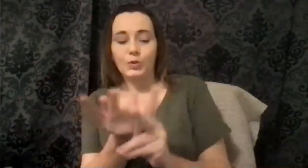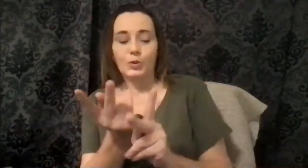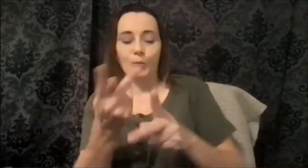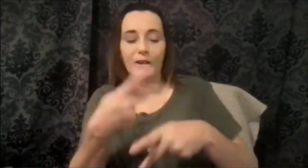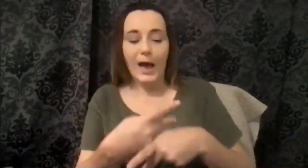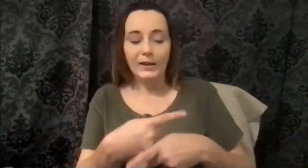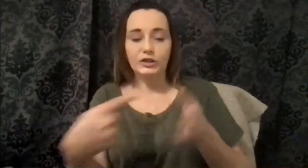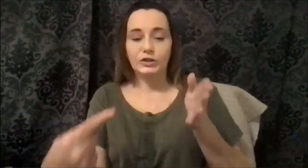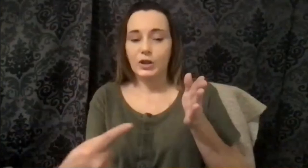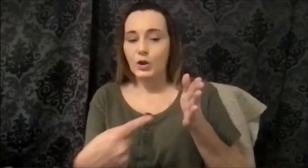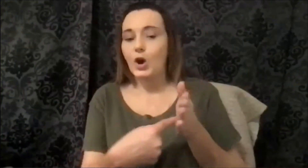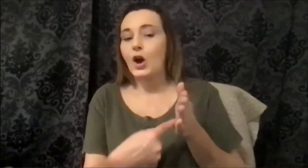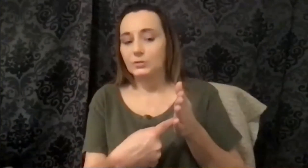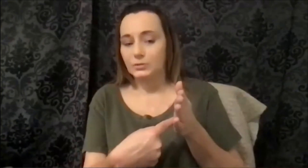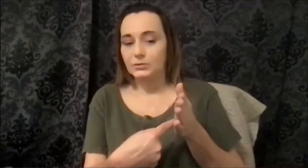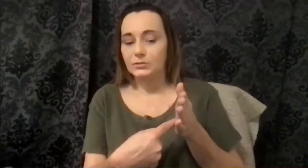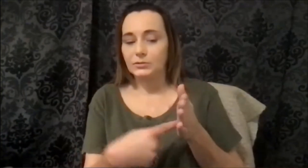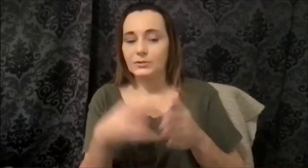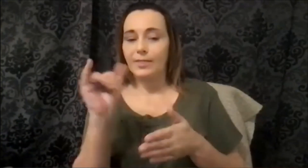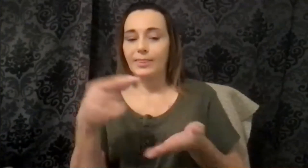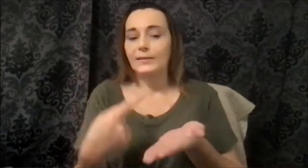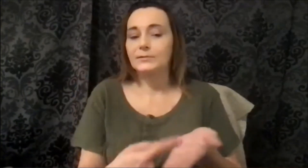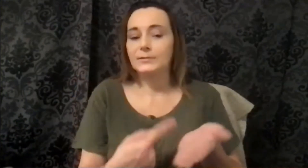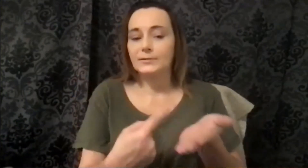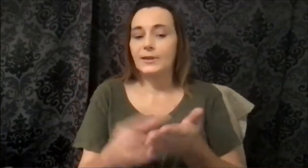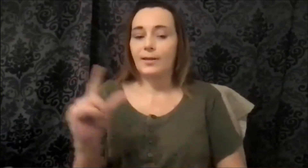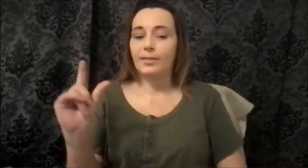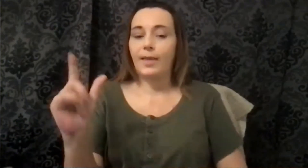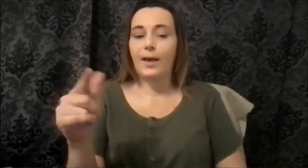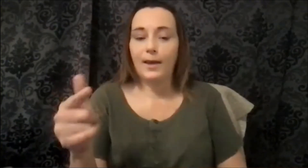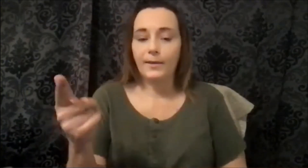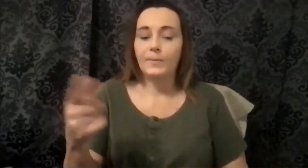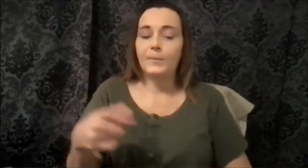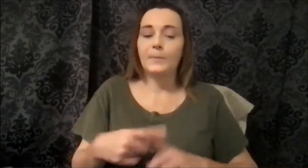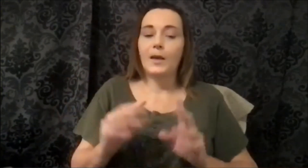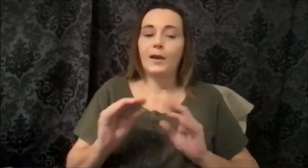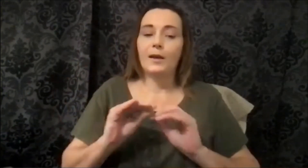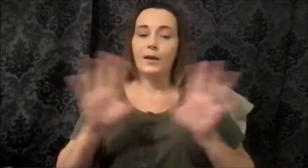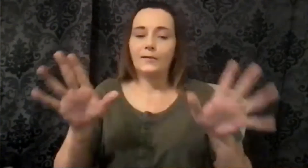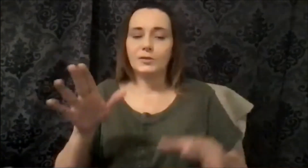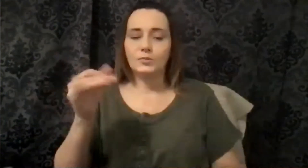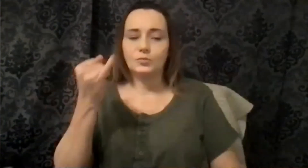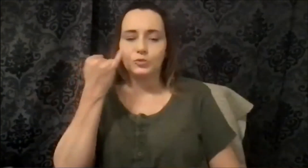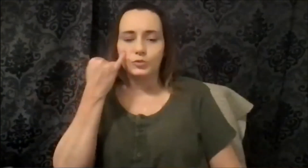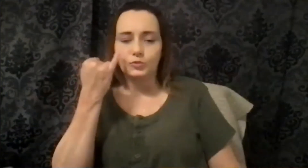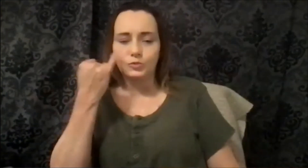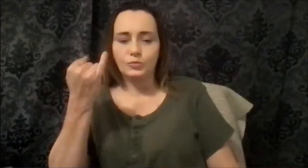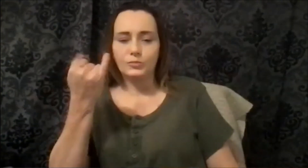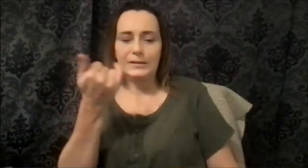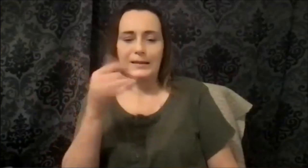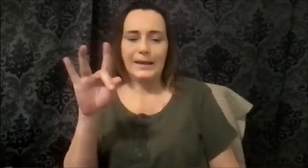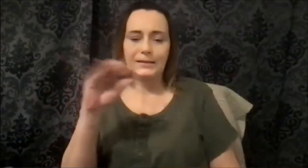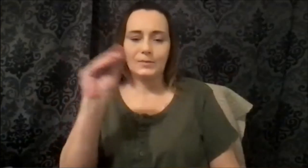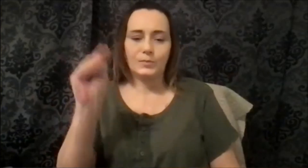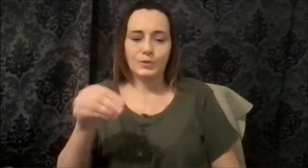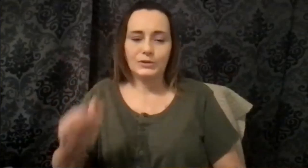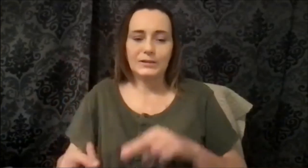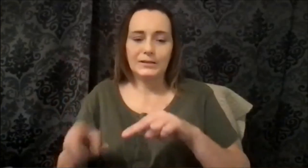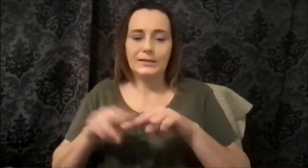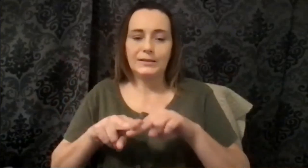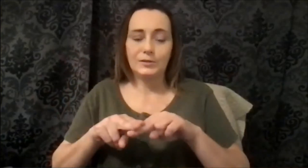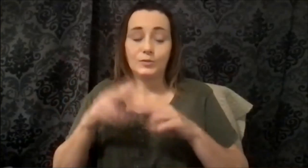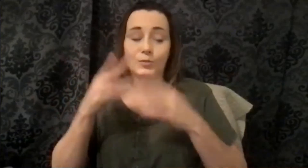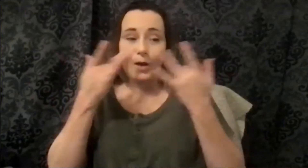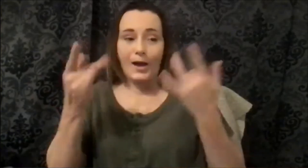and costs, that's discussed then. But obviously, I'm assuming we would, this 18% increase is due to the global